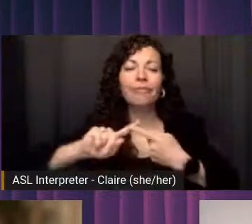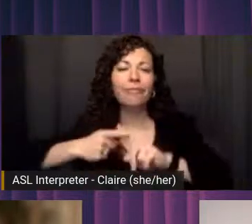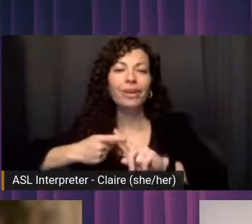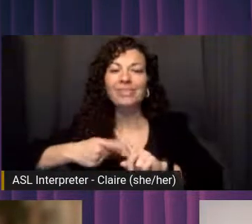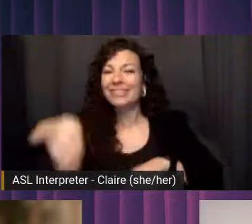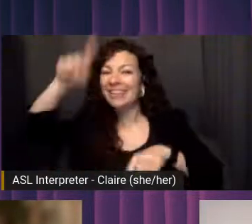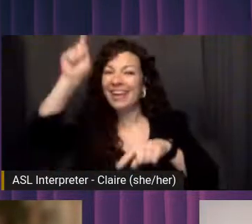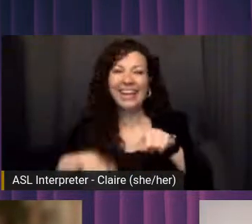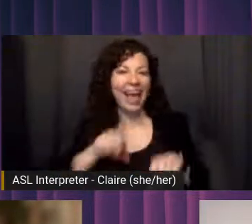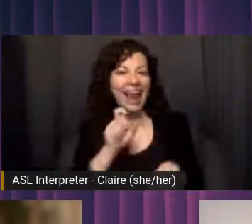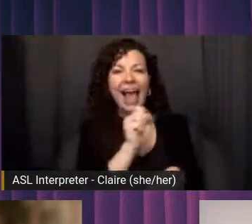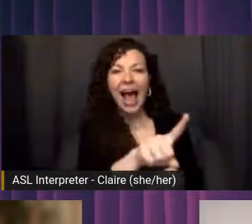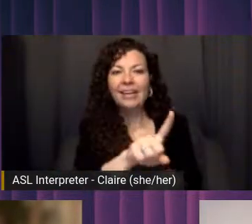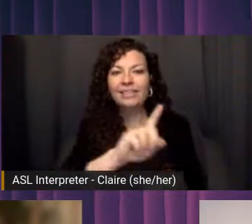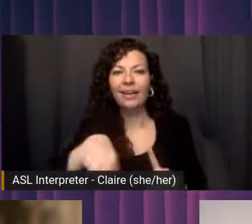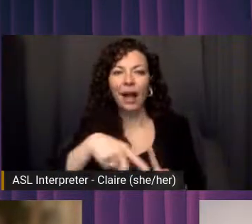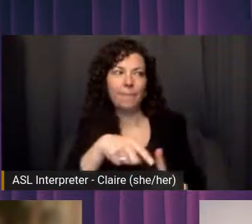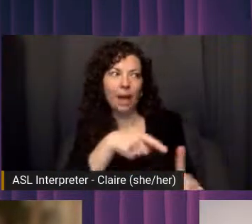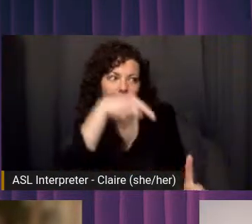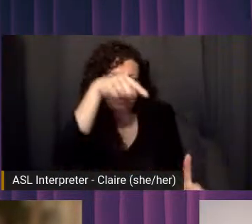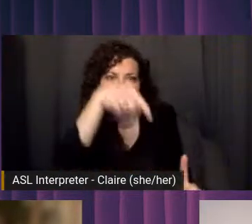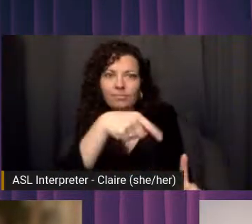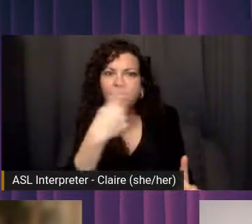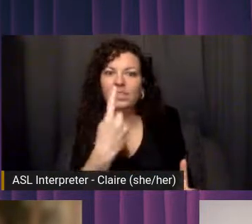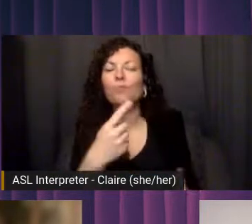Let's do it. I love it. Yes.